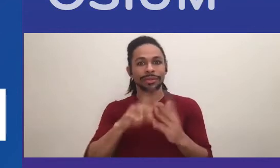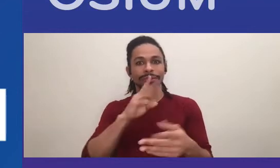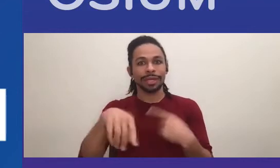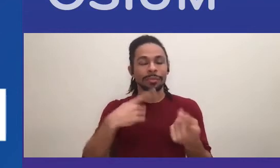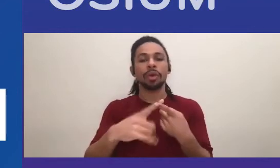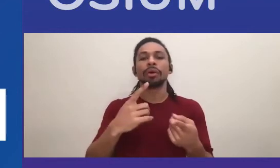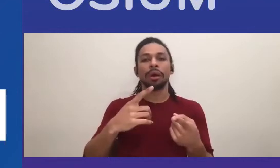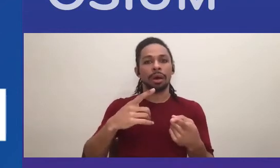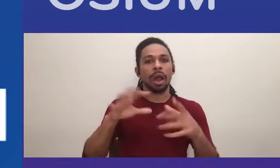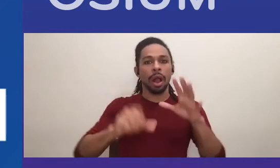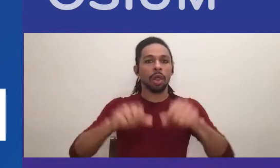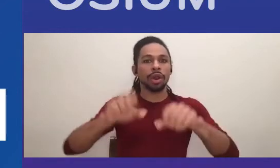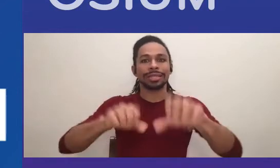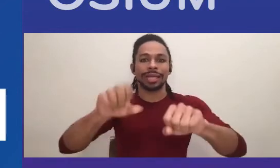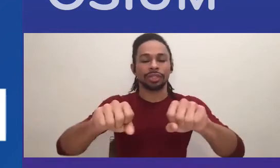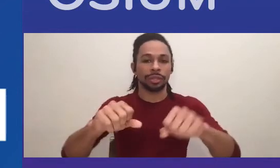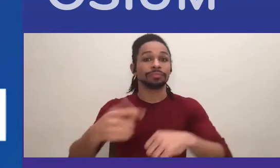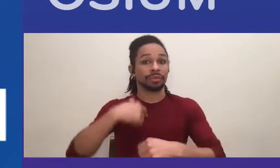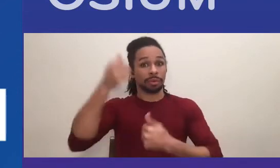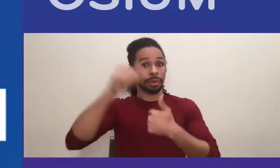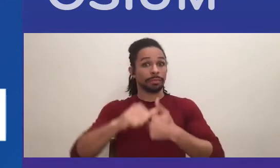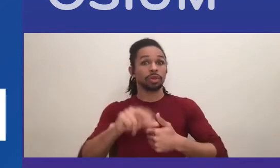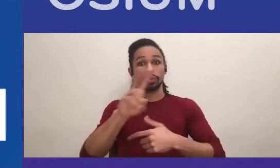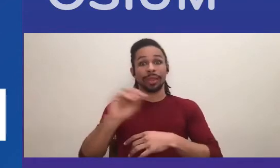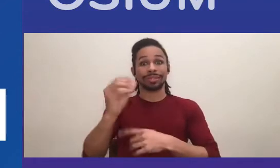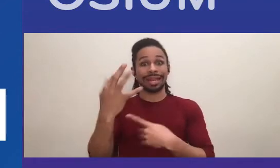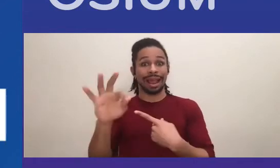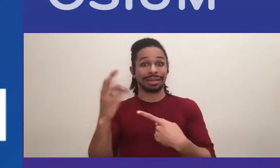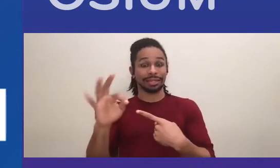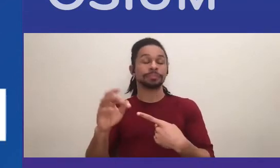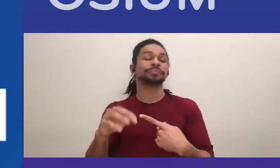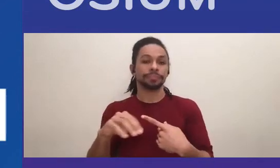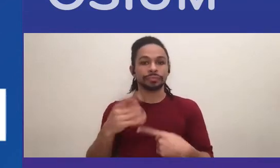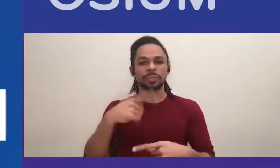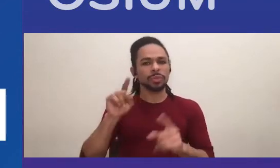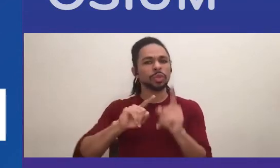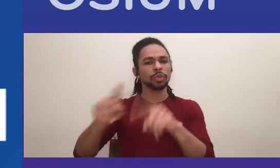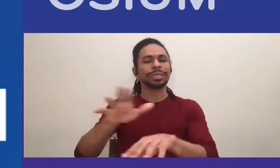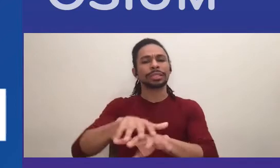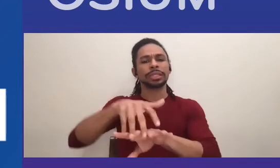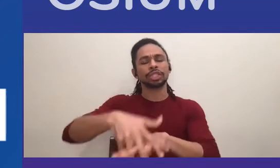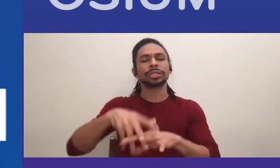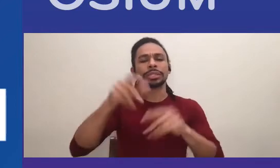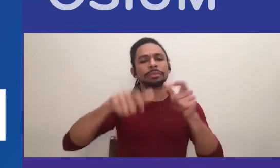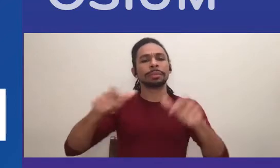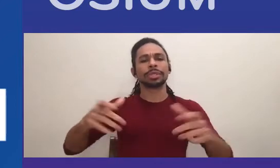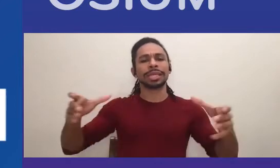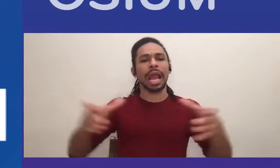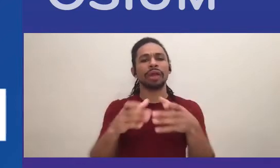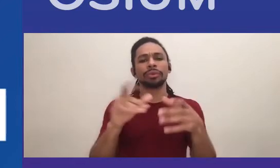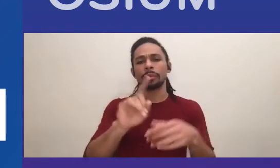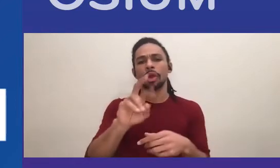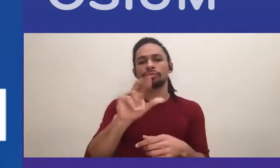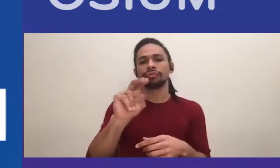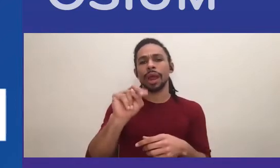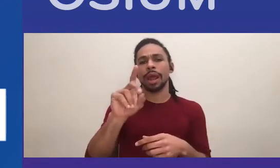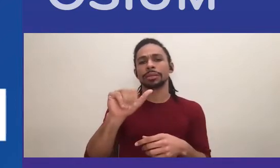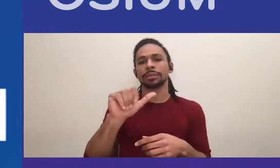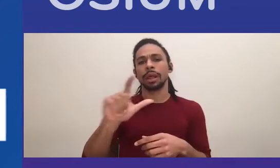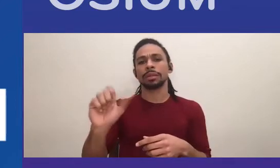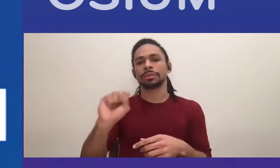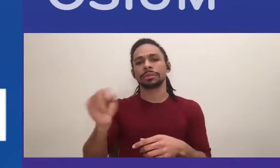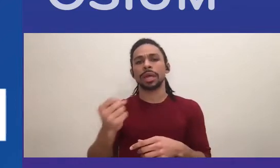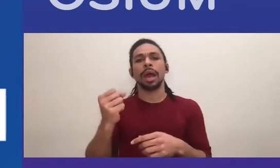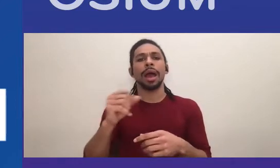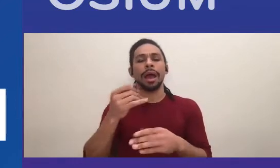remember 2019, we went to the Indigenous people's gathering on Randall's Island, and Auntie Pua Case,